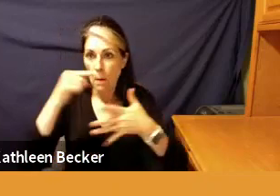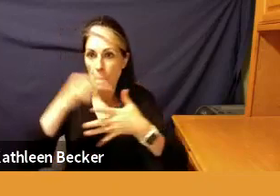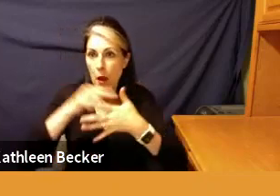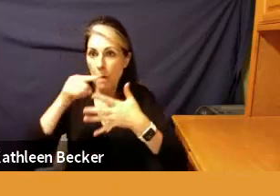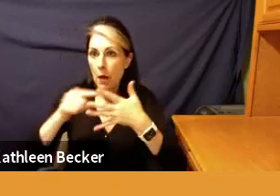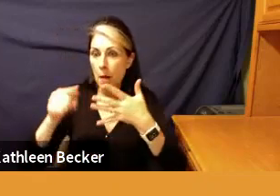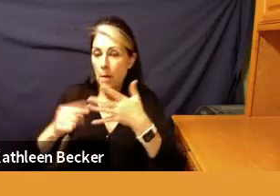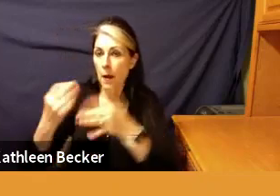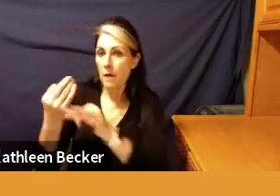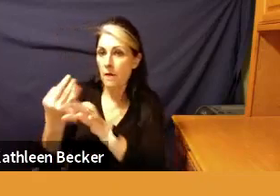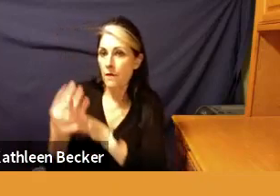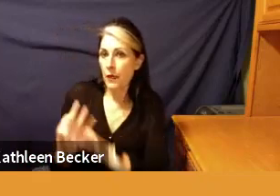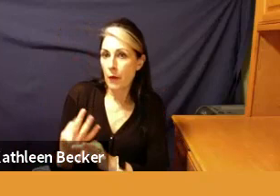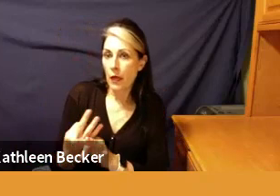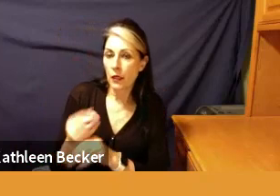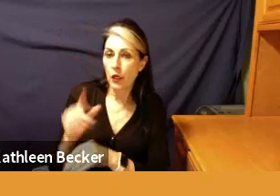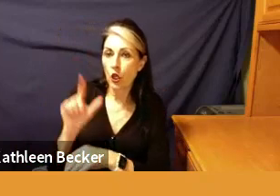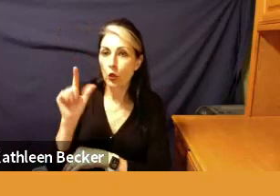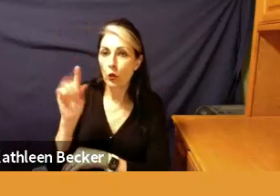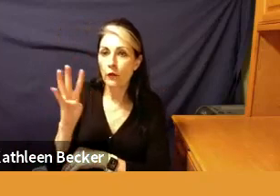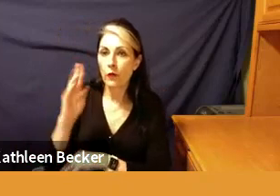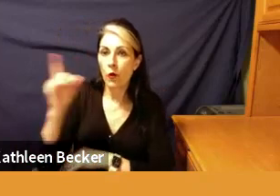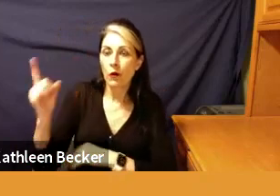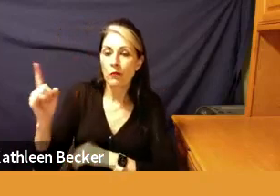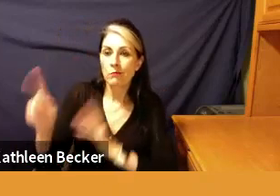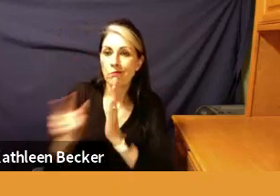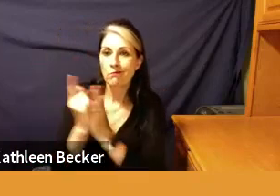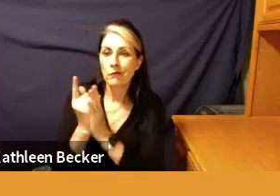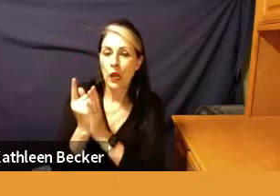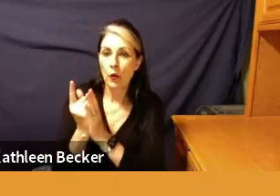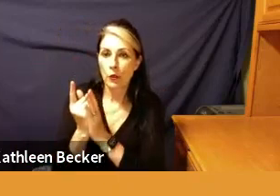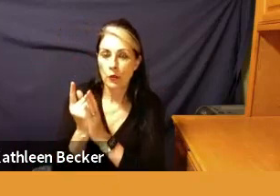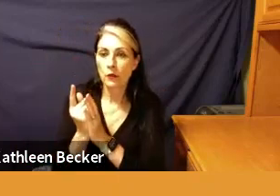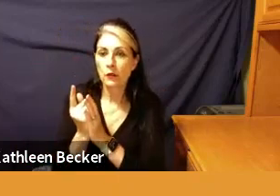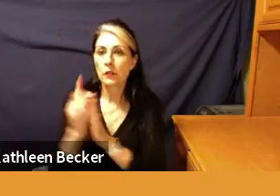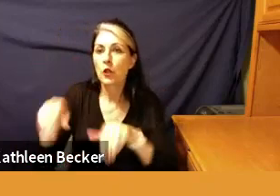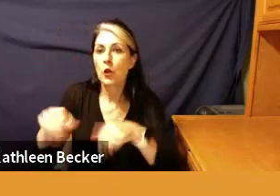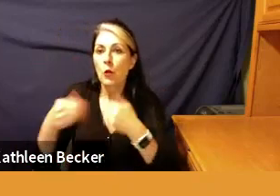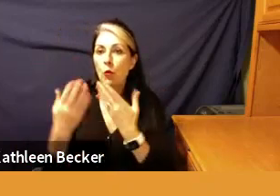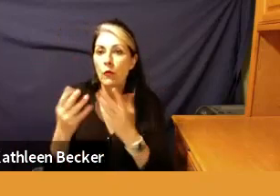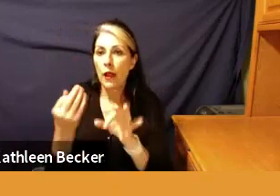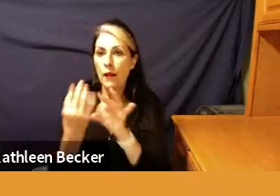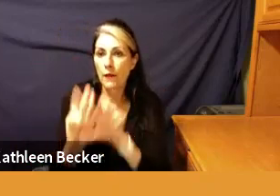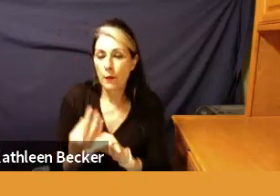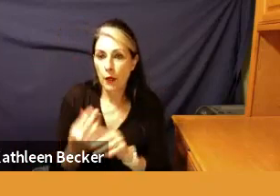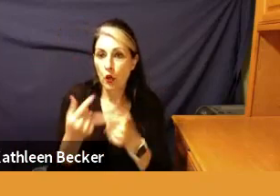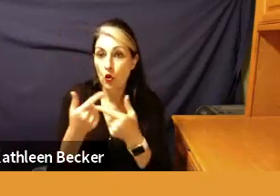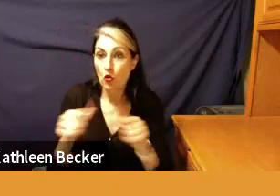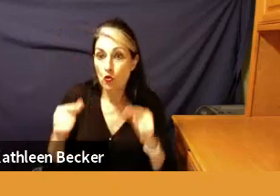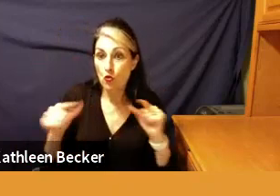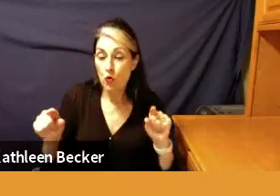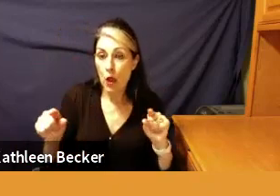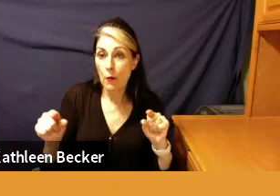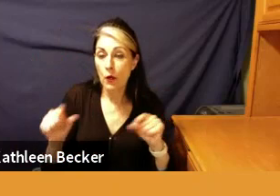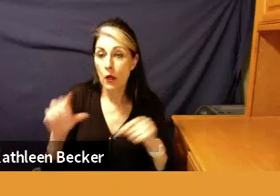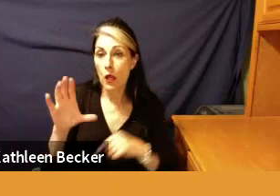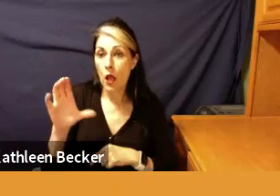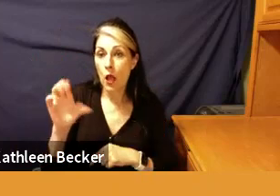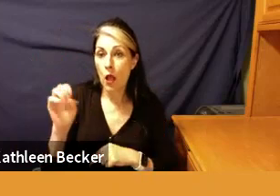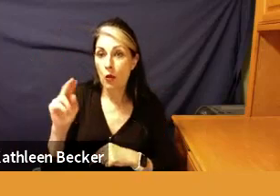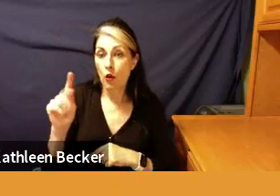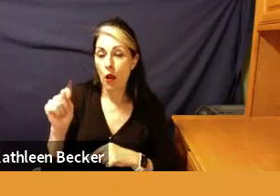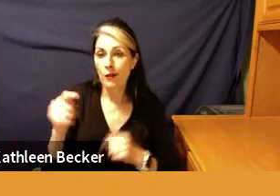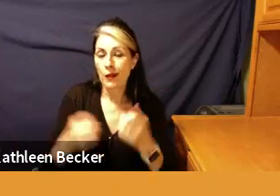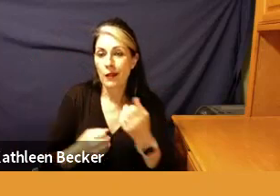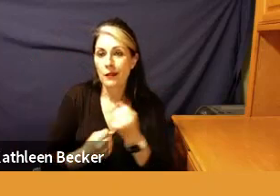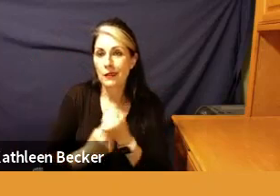their writing within 24 hours. The tutors provide feedback on the grammar, content, and structure